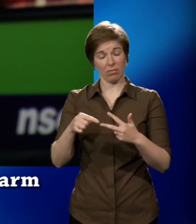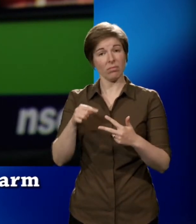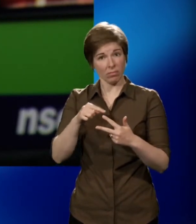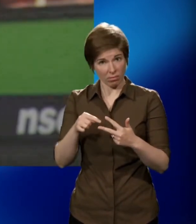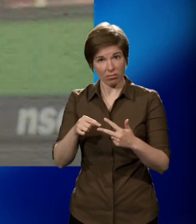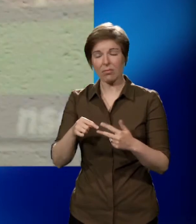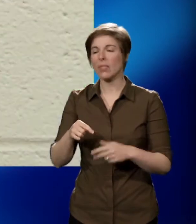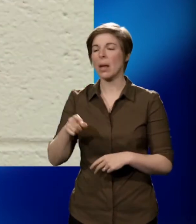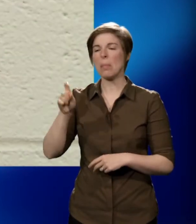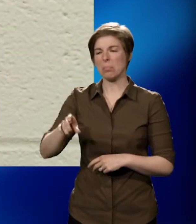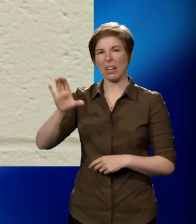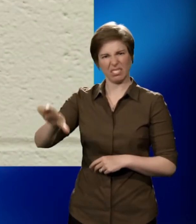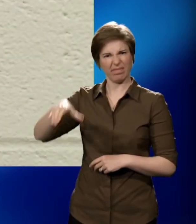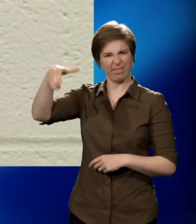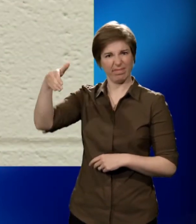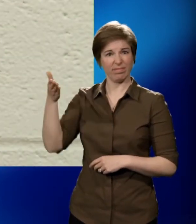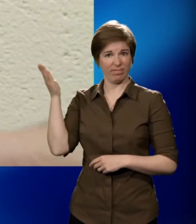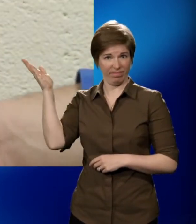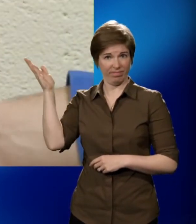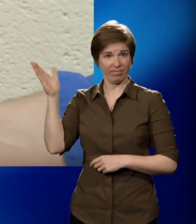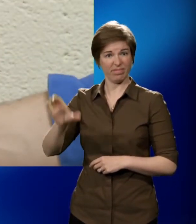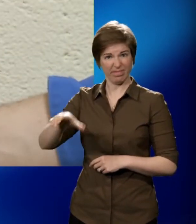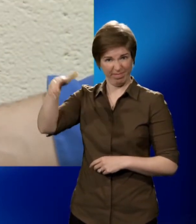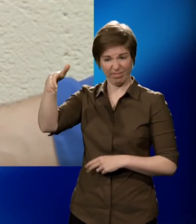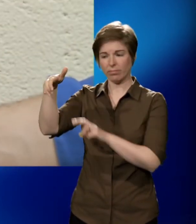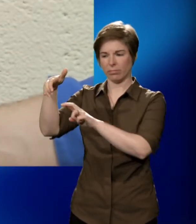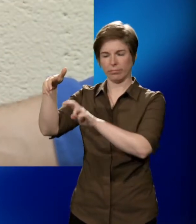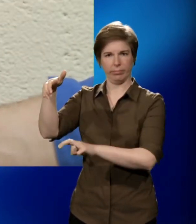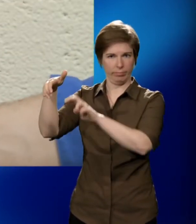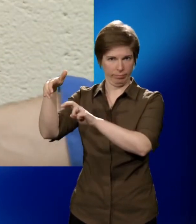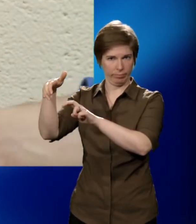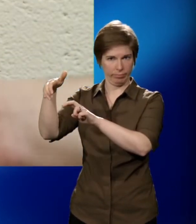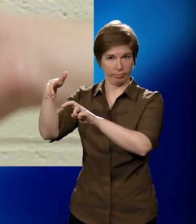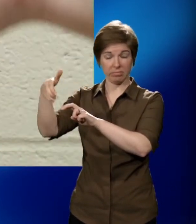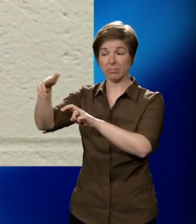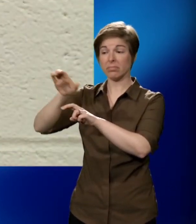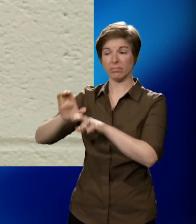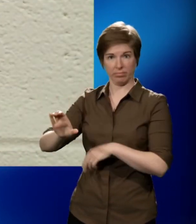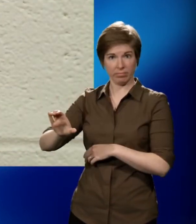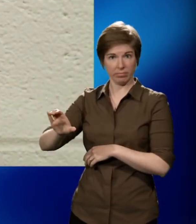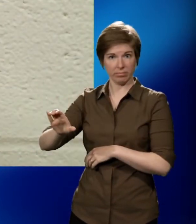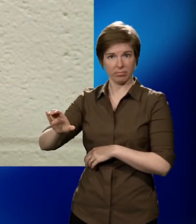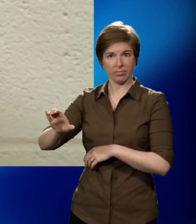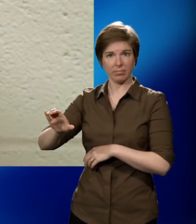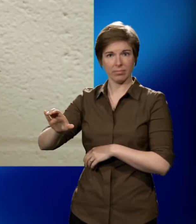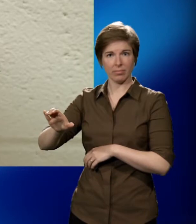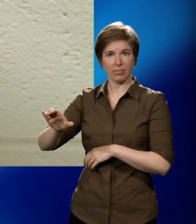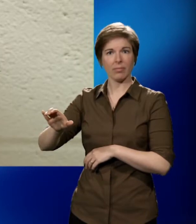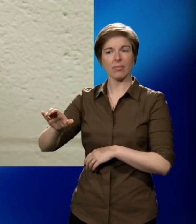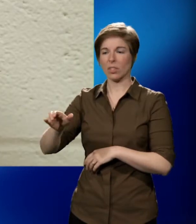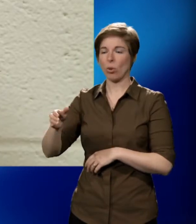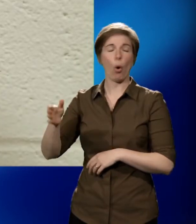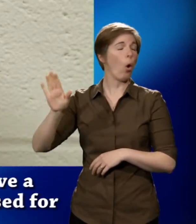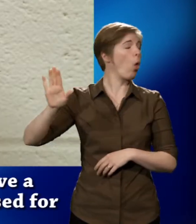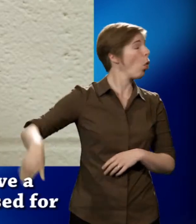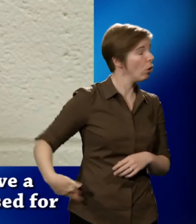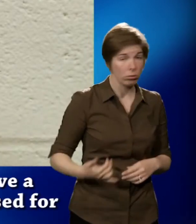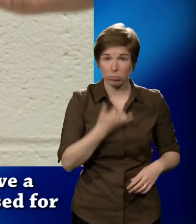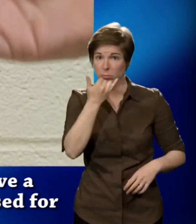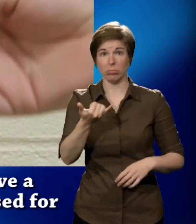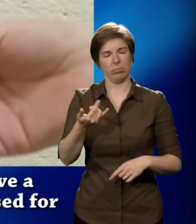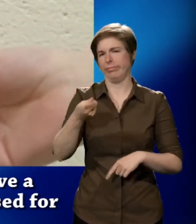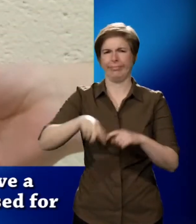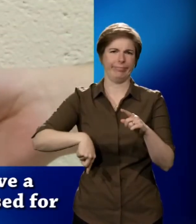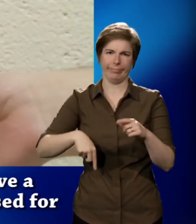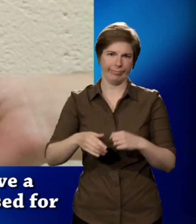alarm, someone has to lift the cover of the pull station first. On